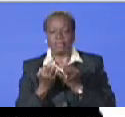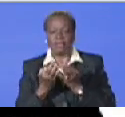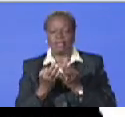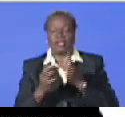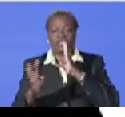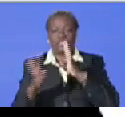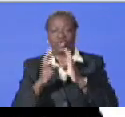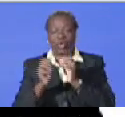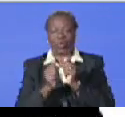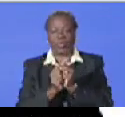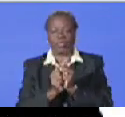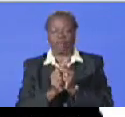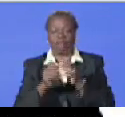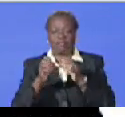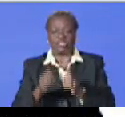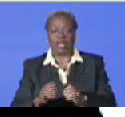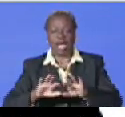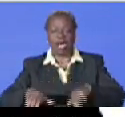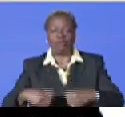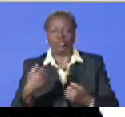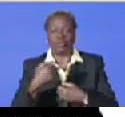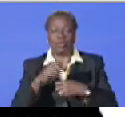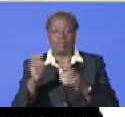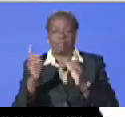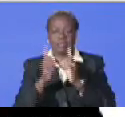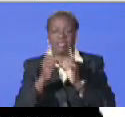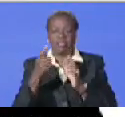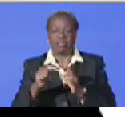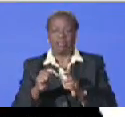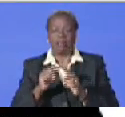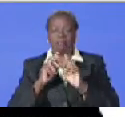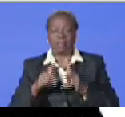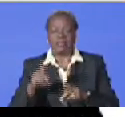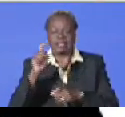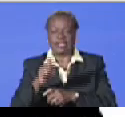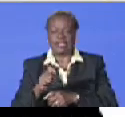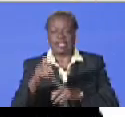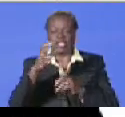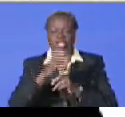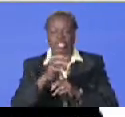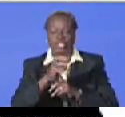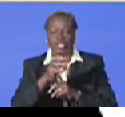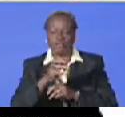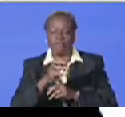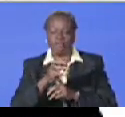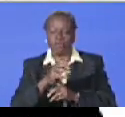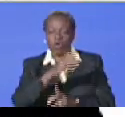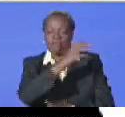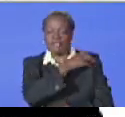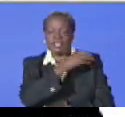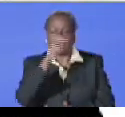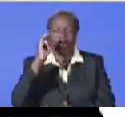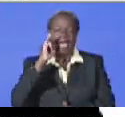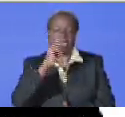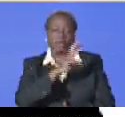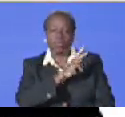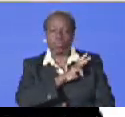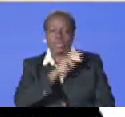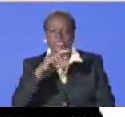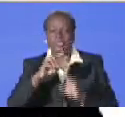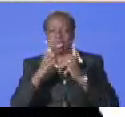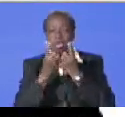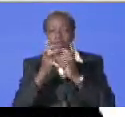they're attempting to meet the public's need. Chief Welfare Officer at the Department of Social Services, Ida Walks, says the department has